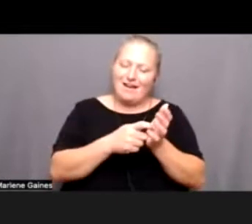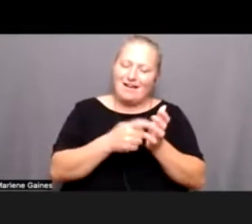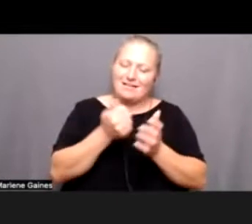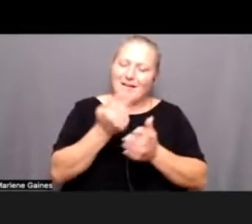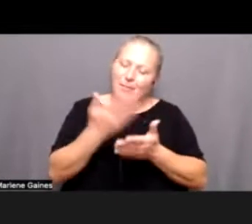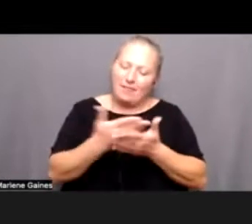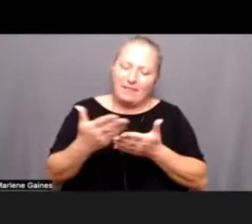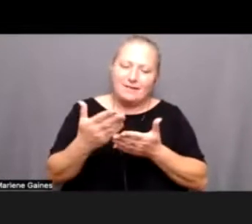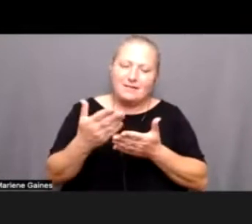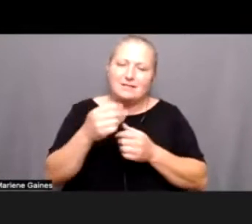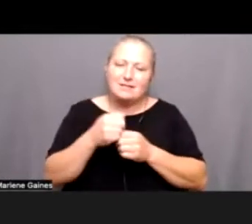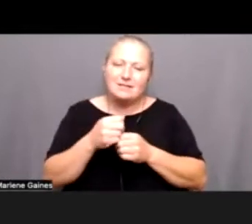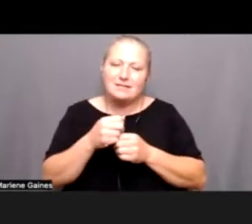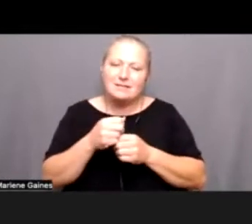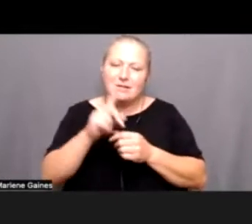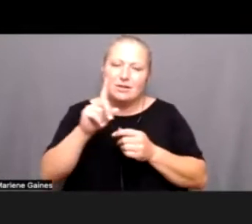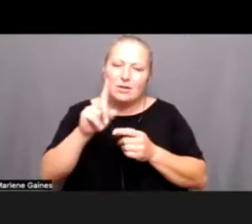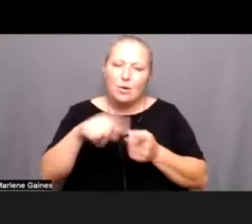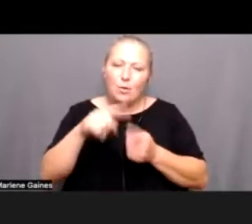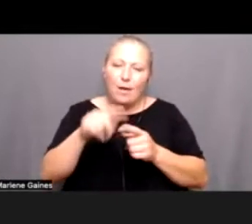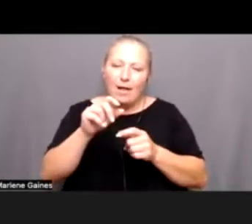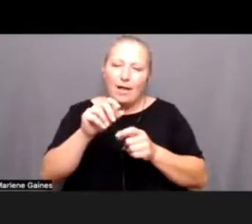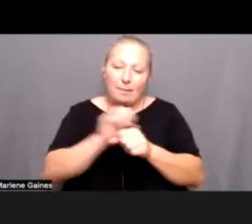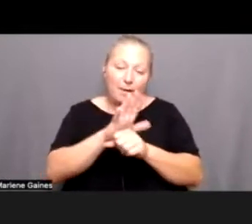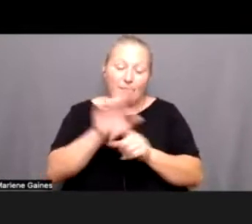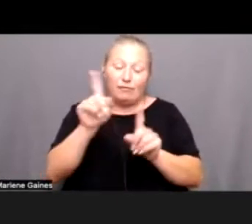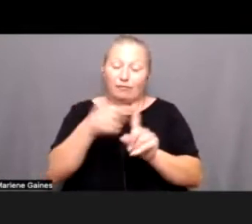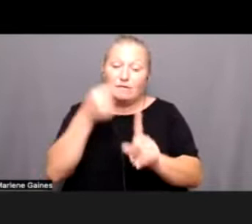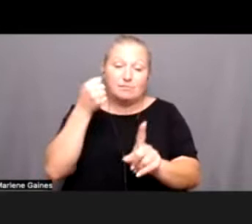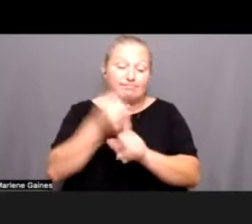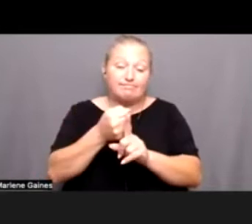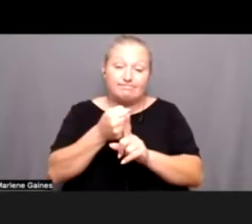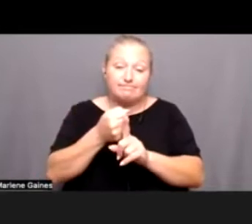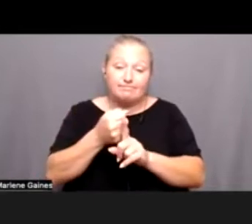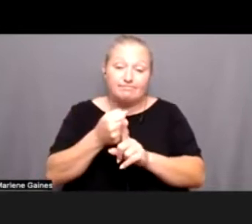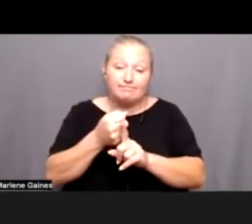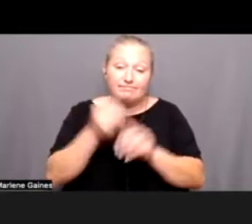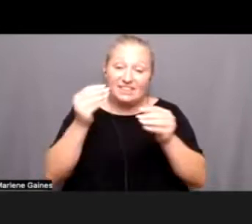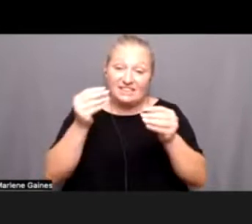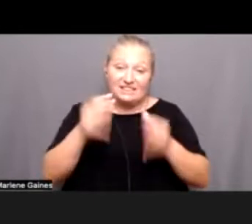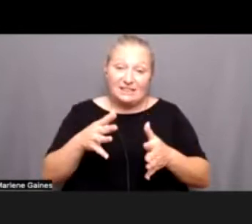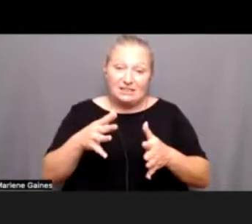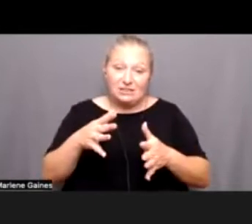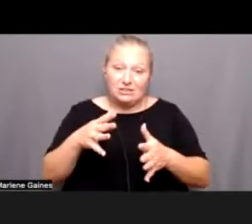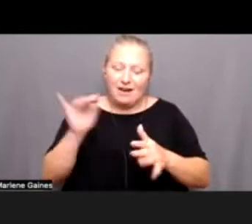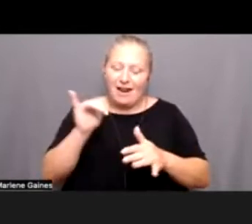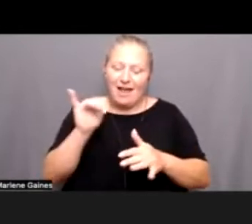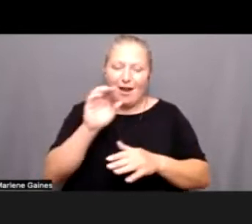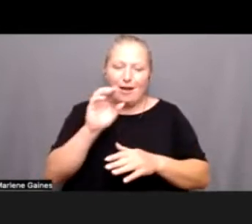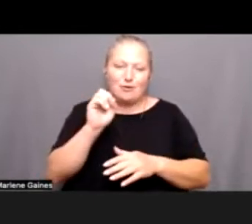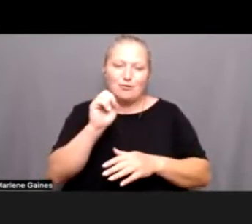things that, you know, when the pandemic first hit, teachers were like superheroes,